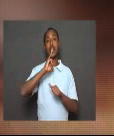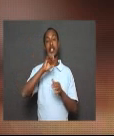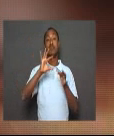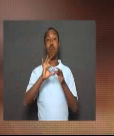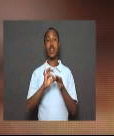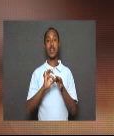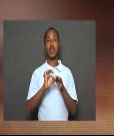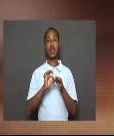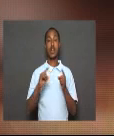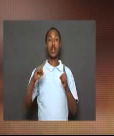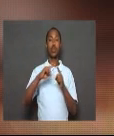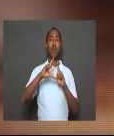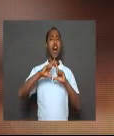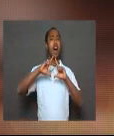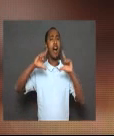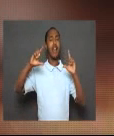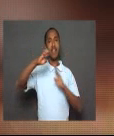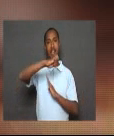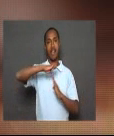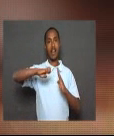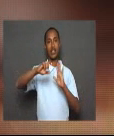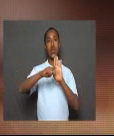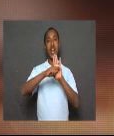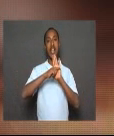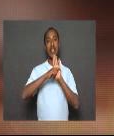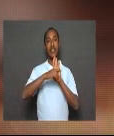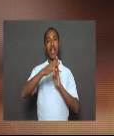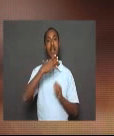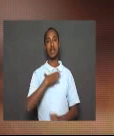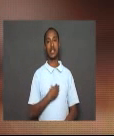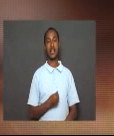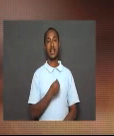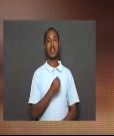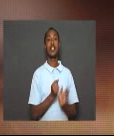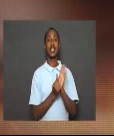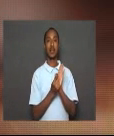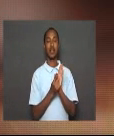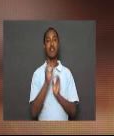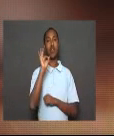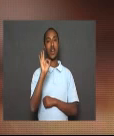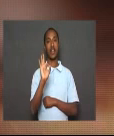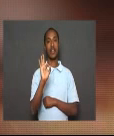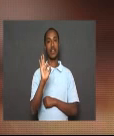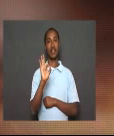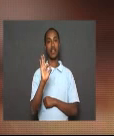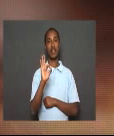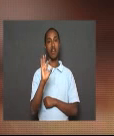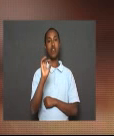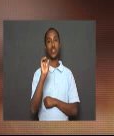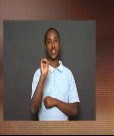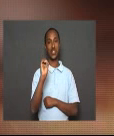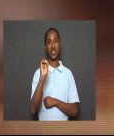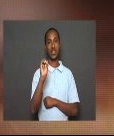bonded to highly electronegative elements such as fluorine,